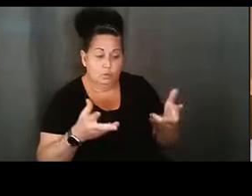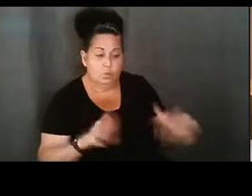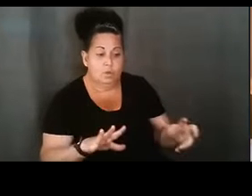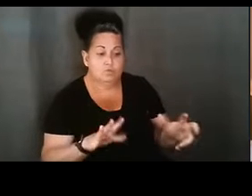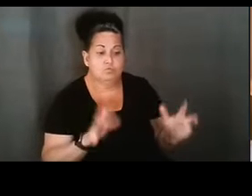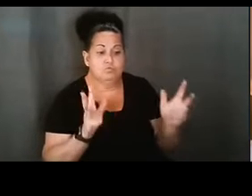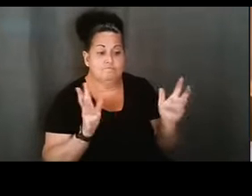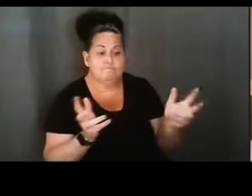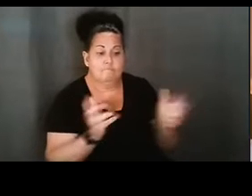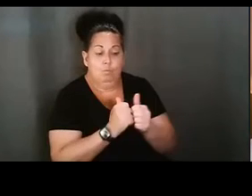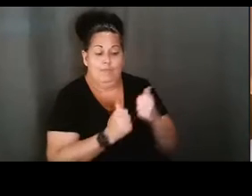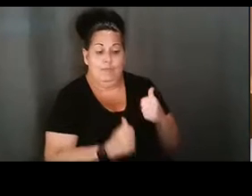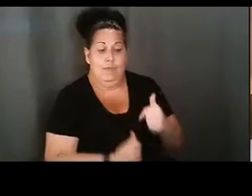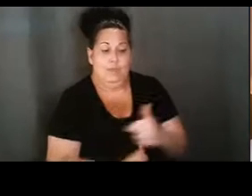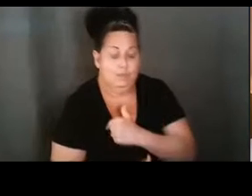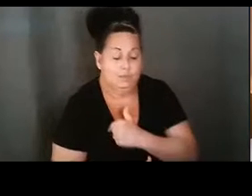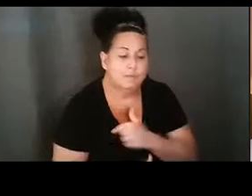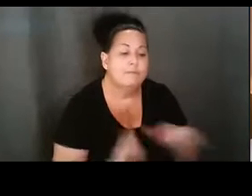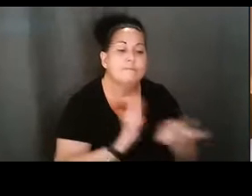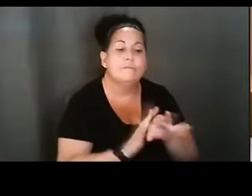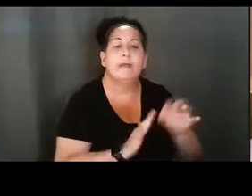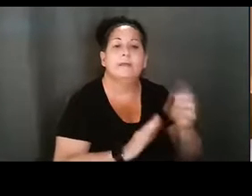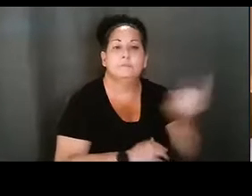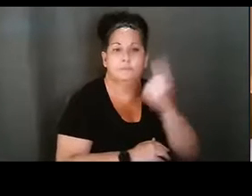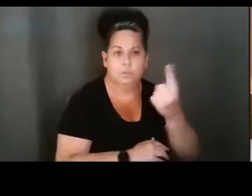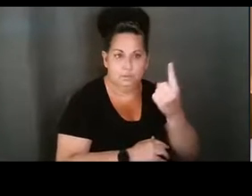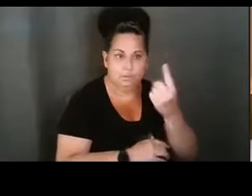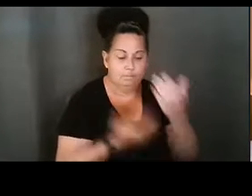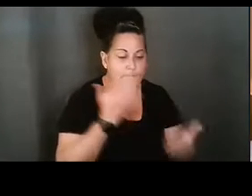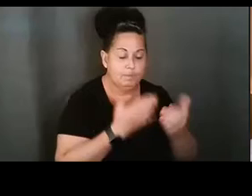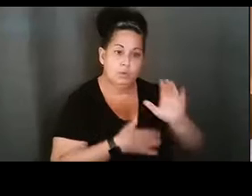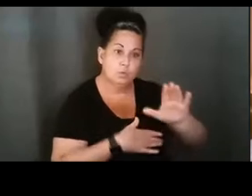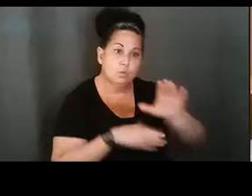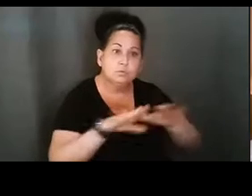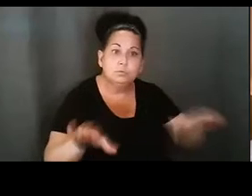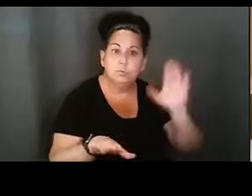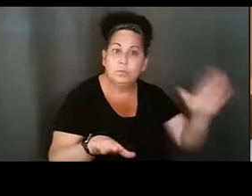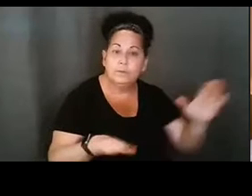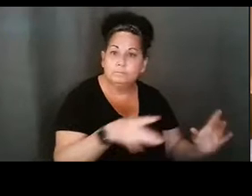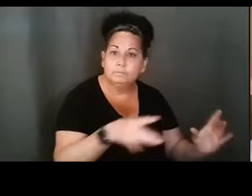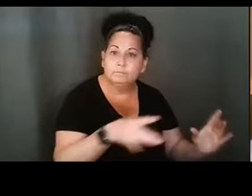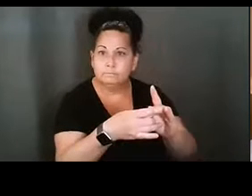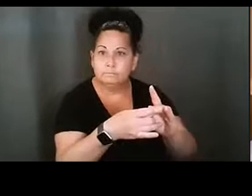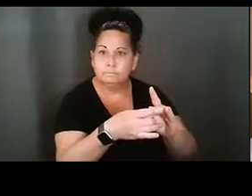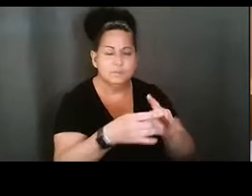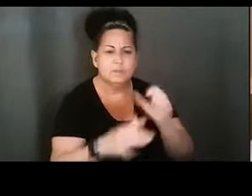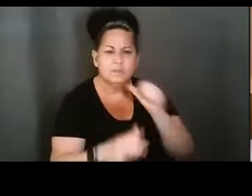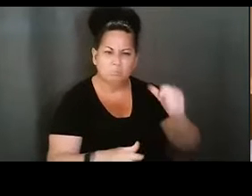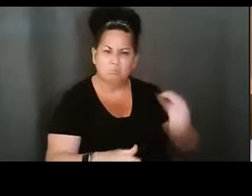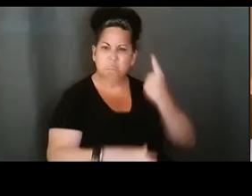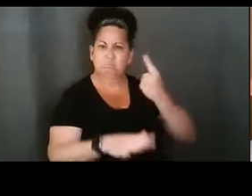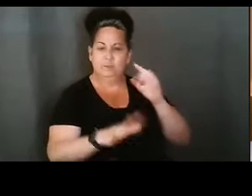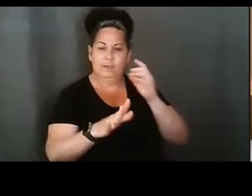then find another family member that they may connect with better than us. And don't take it personal if they